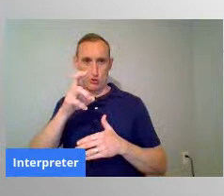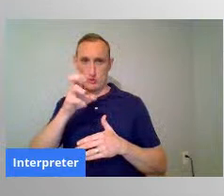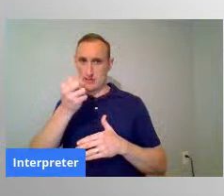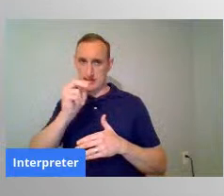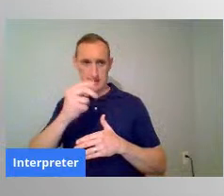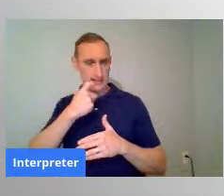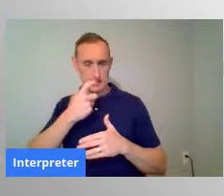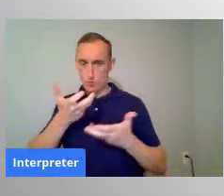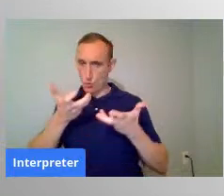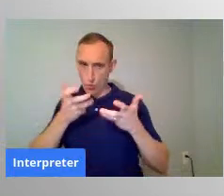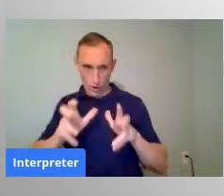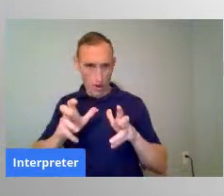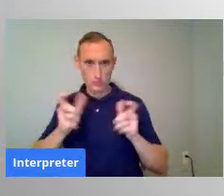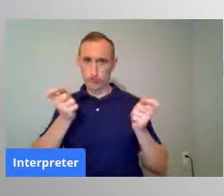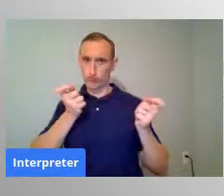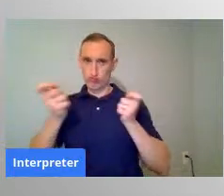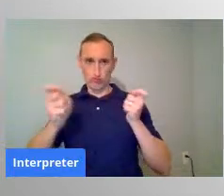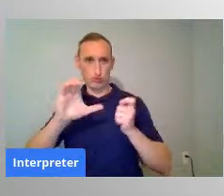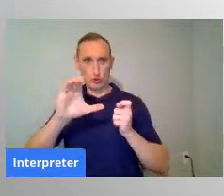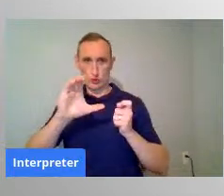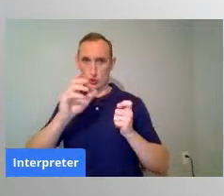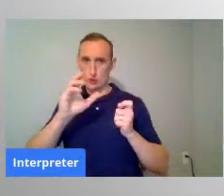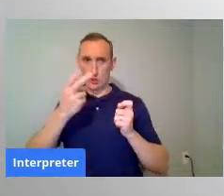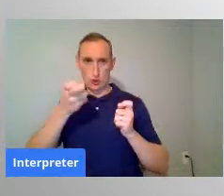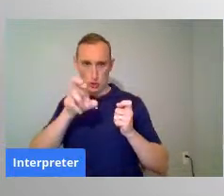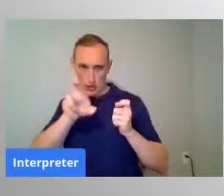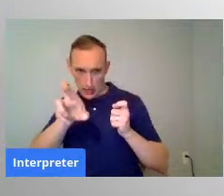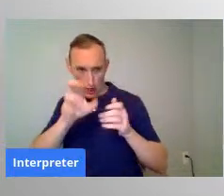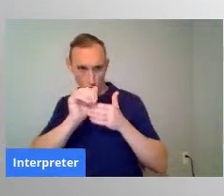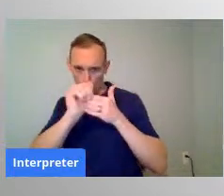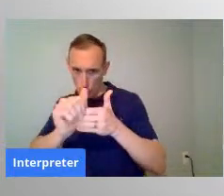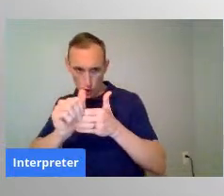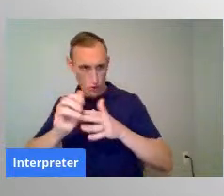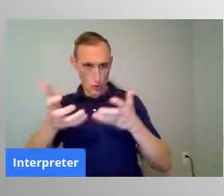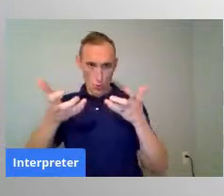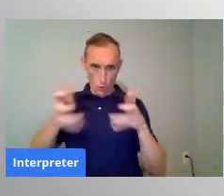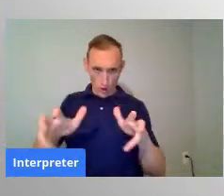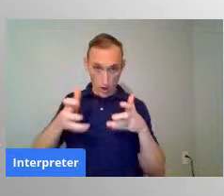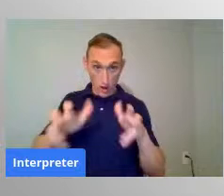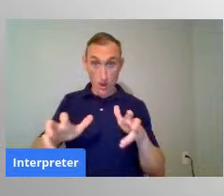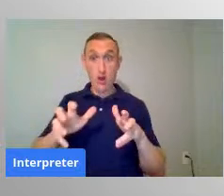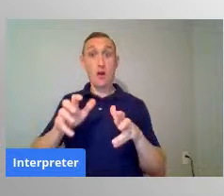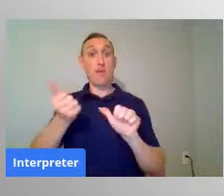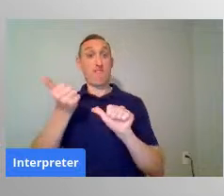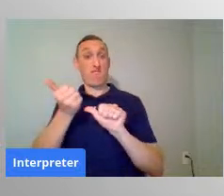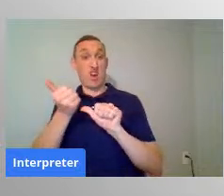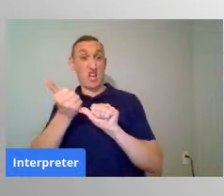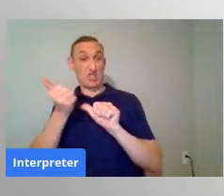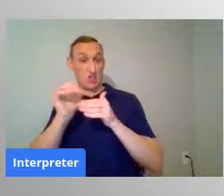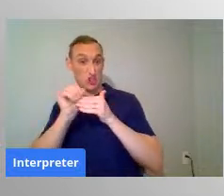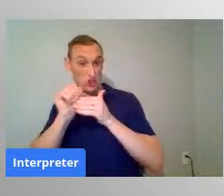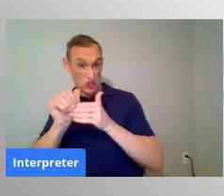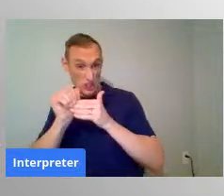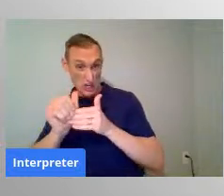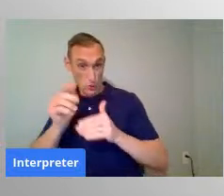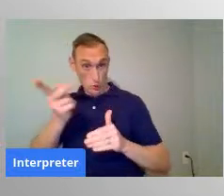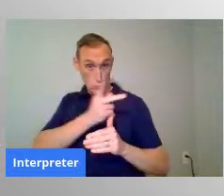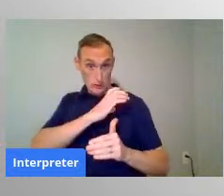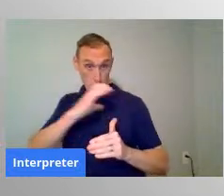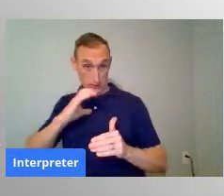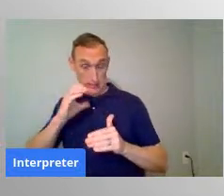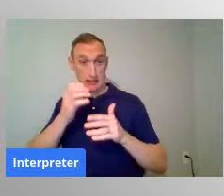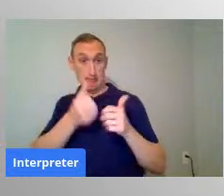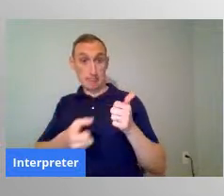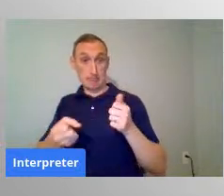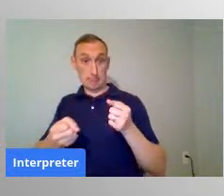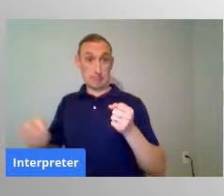perhaps in the motion, if the vice chairs of those 2 committees just moved up to the chair spot, again, this is just